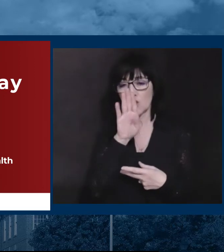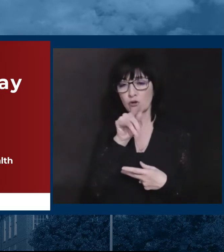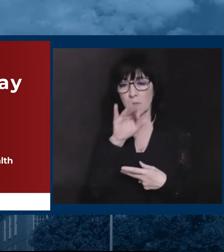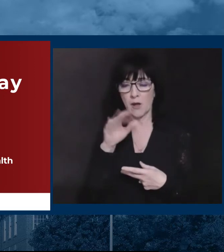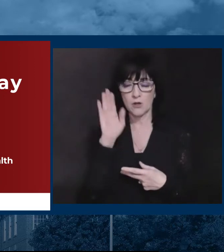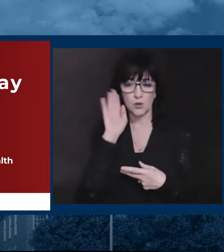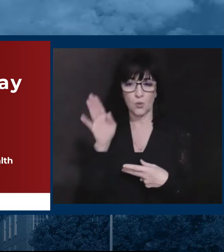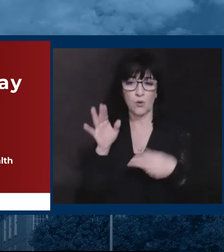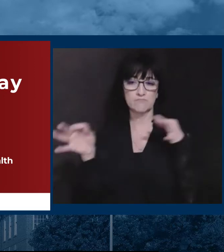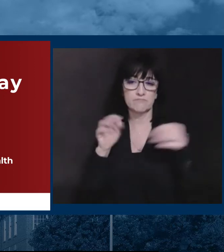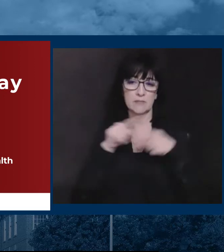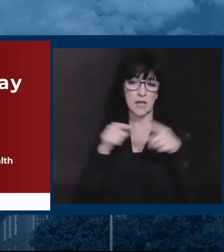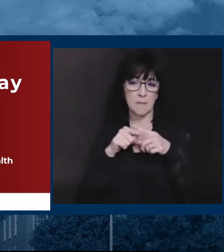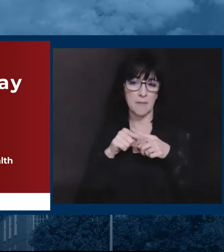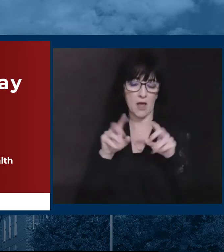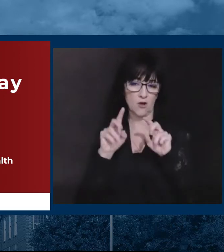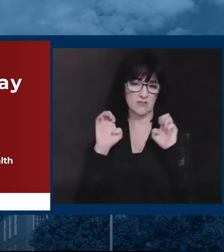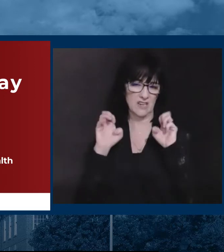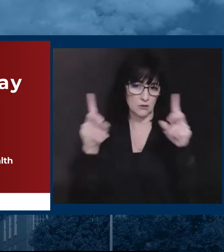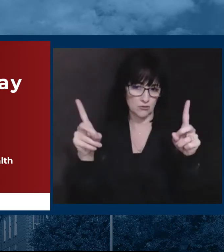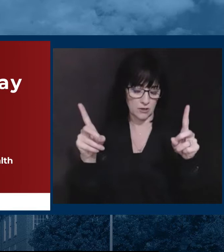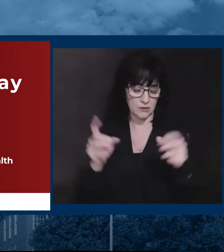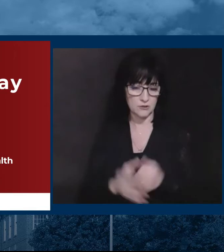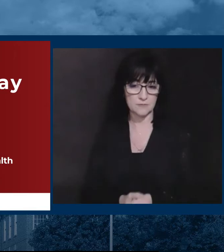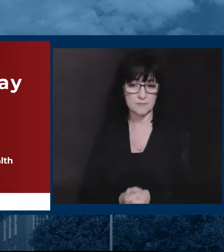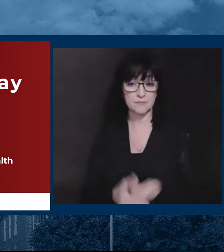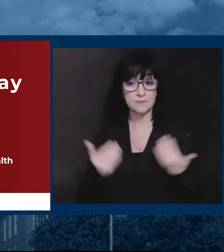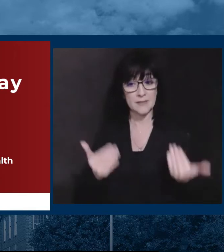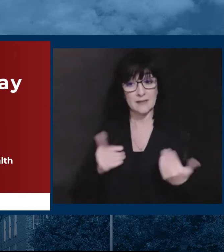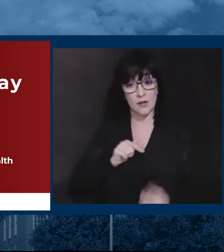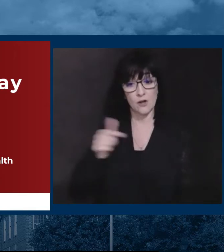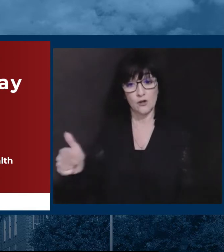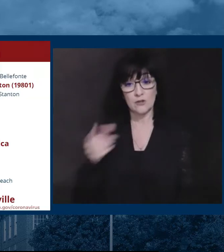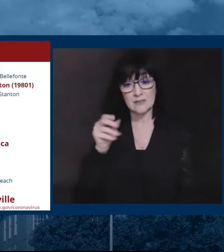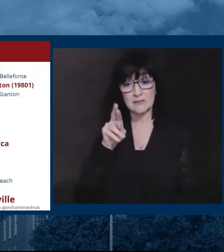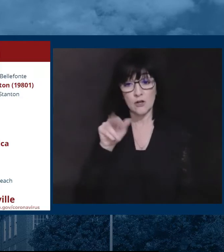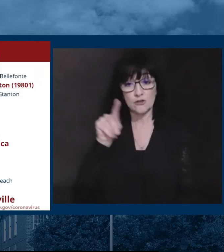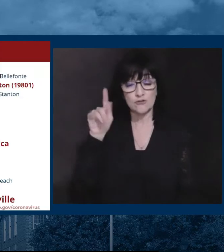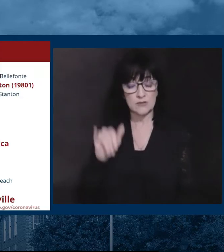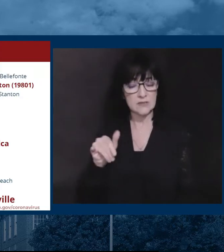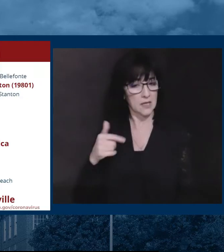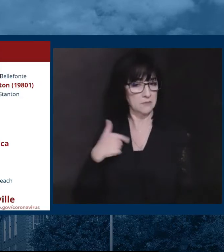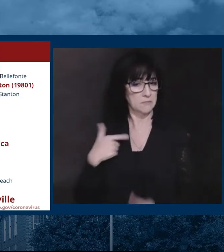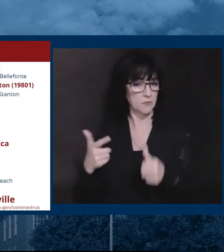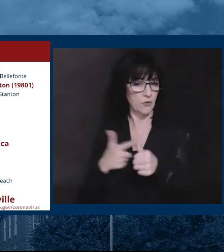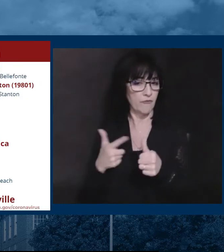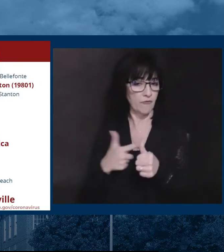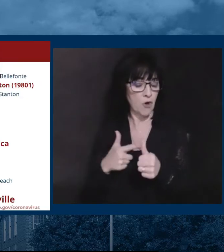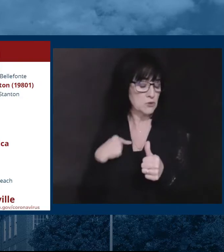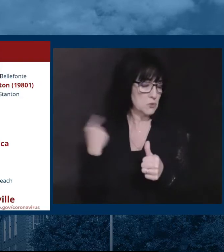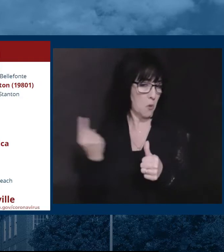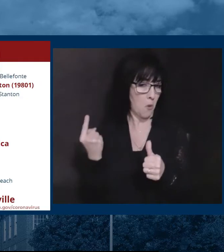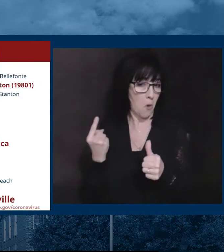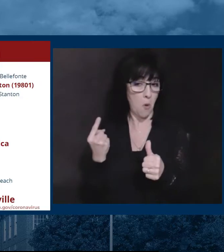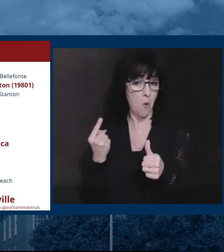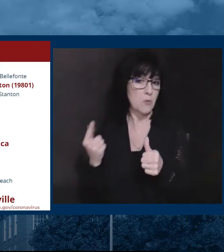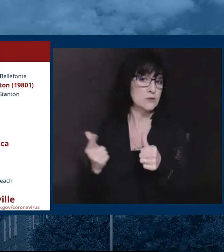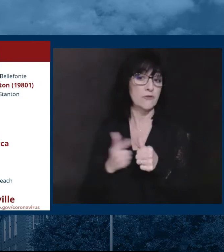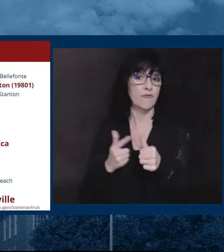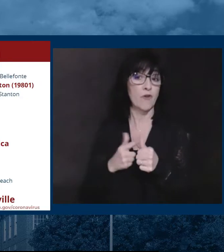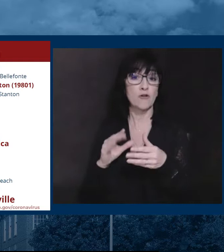Governor. So let me start with, as always, areas of concern. And you know what we're seeing